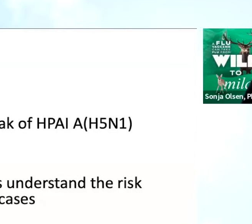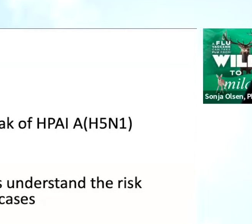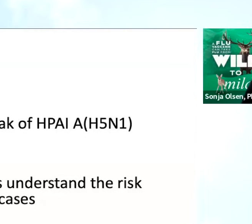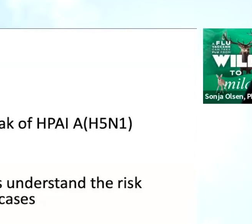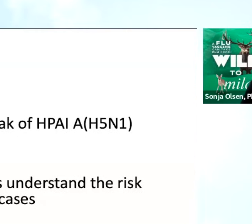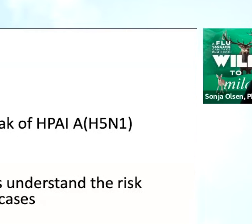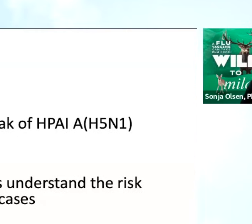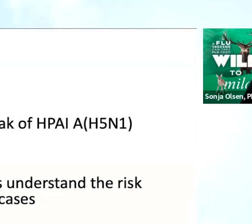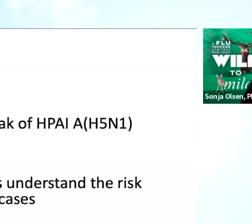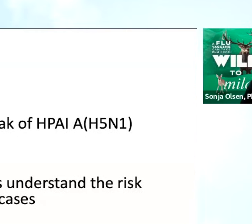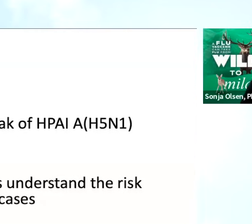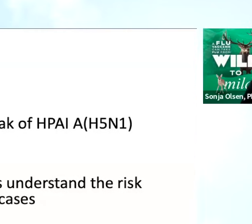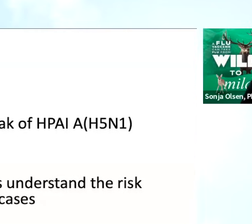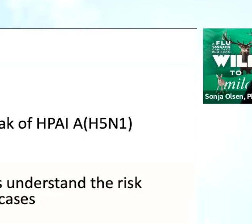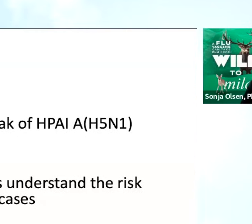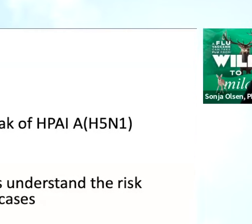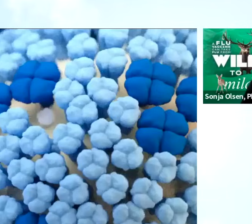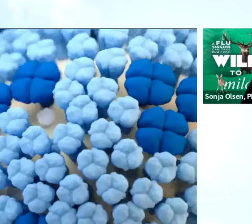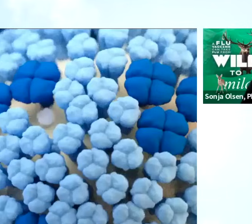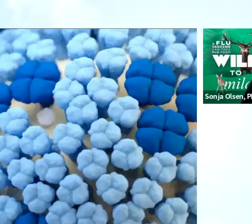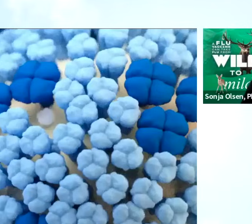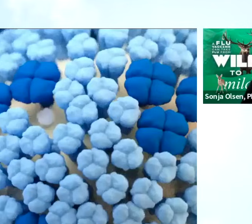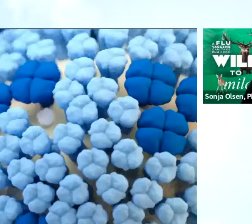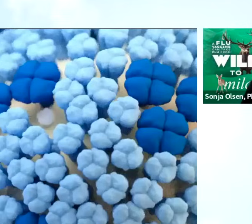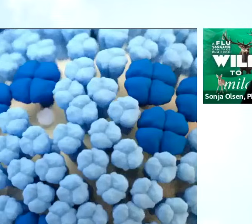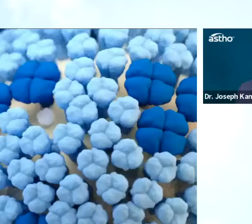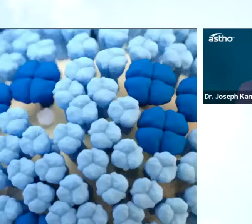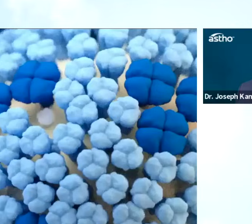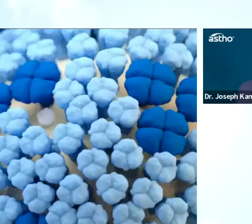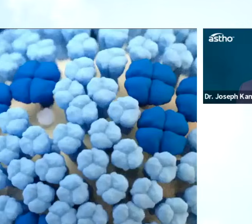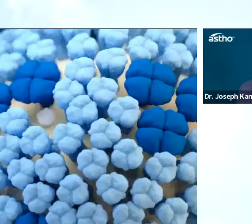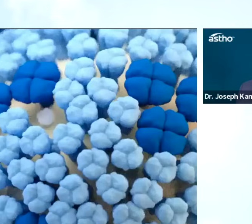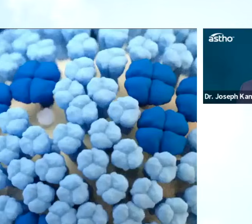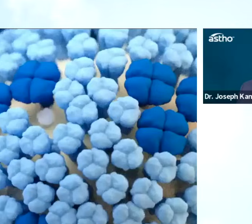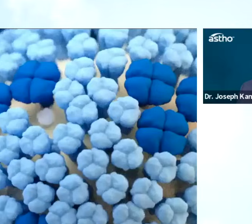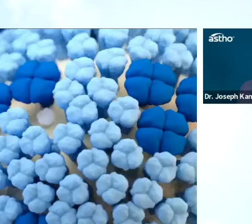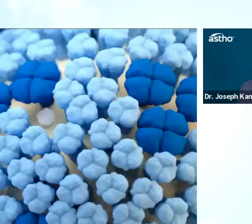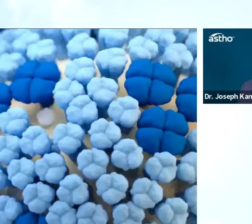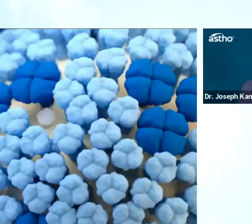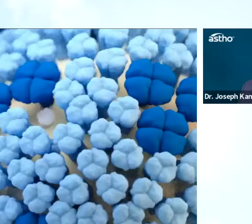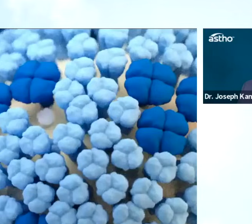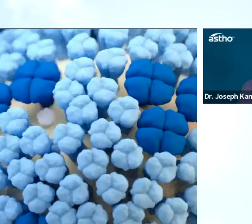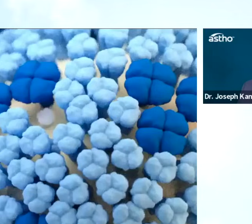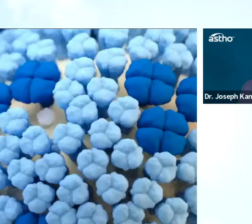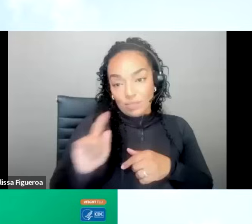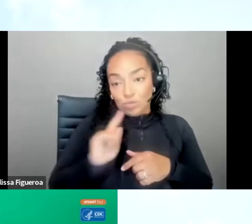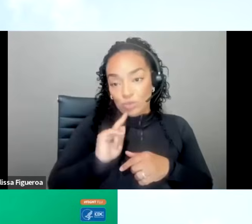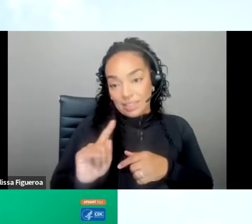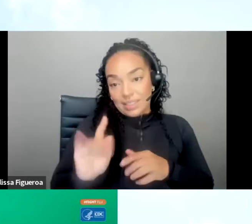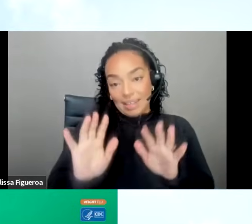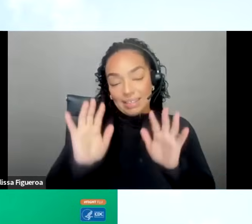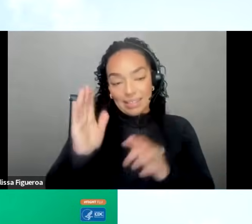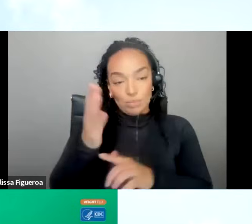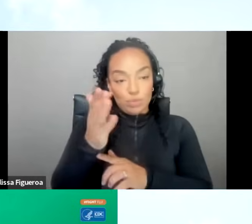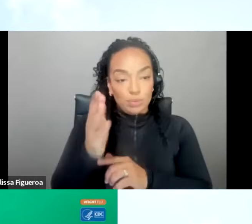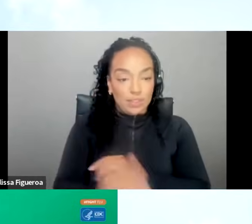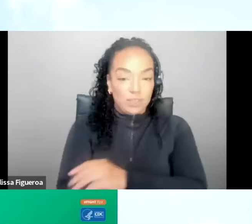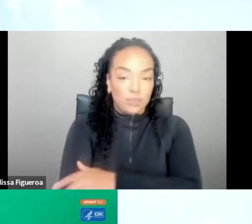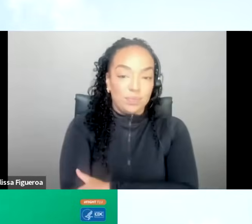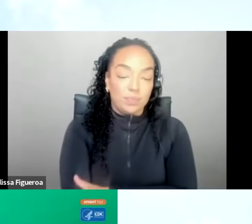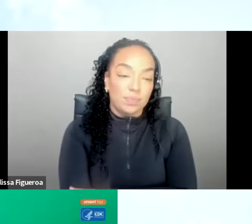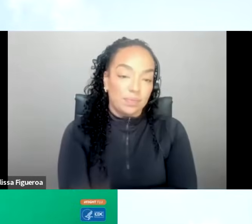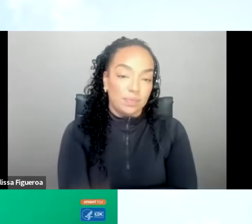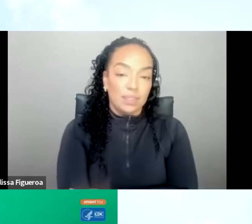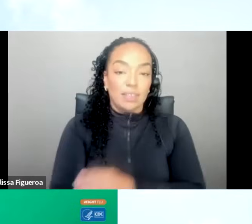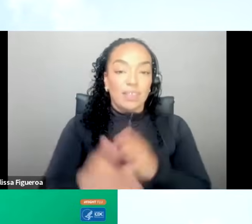So I think I'll stop there and see if there are any questions. Thank you so much, Dr. Olson. That was an excellent presentation. We have about 6 minutes left